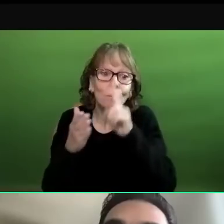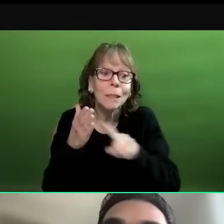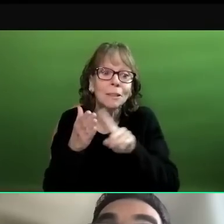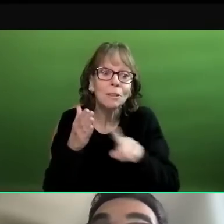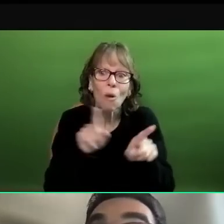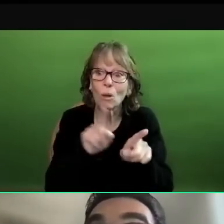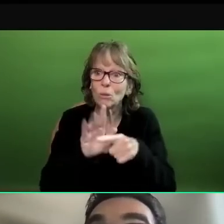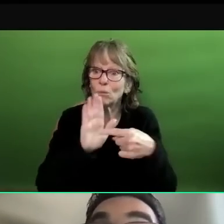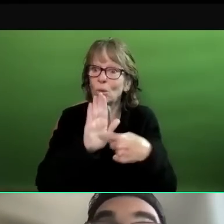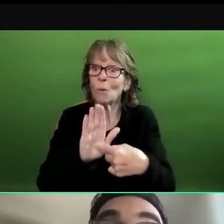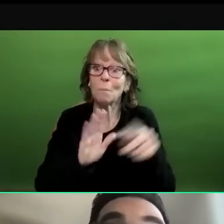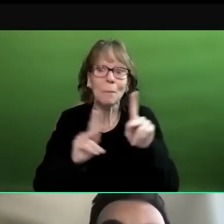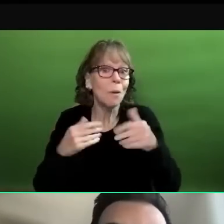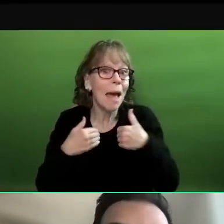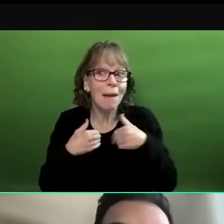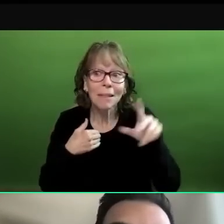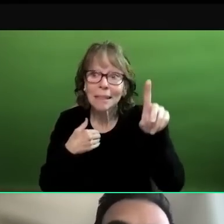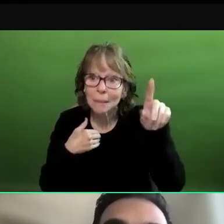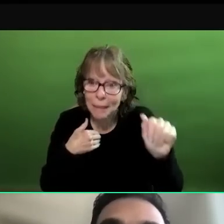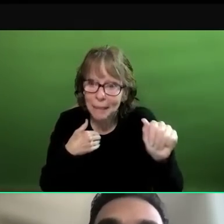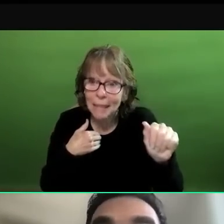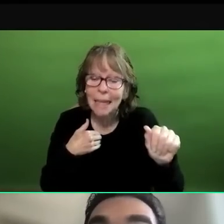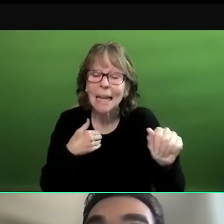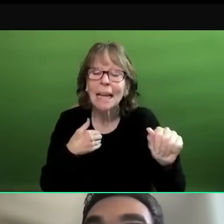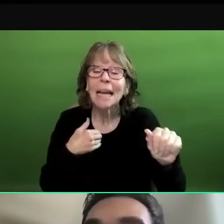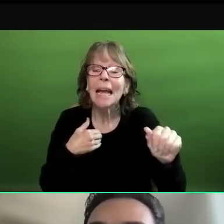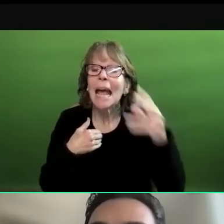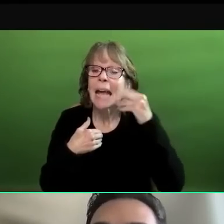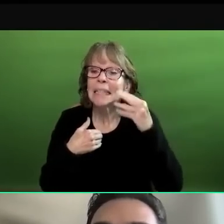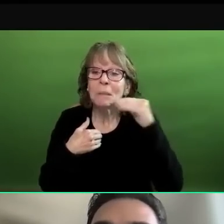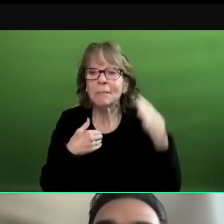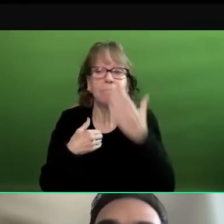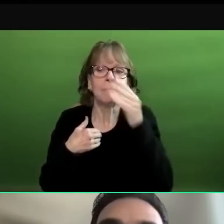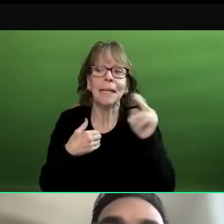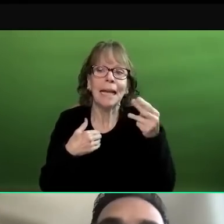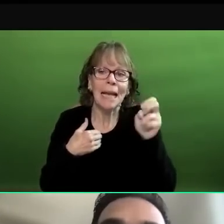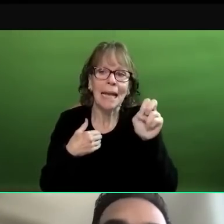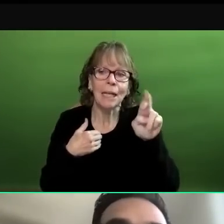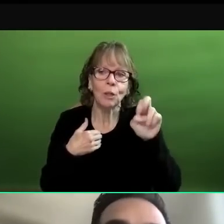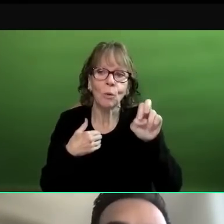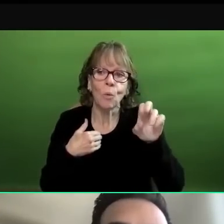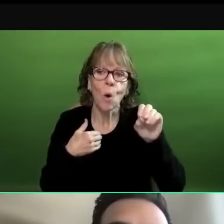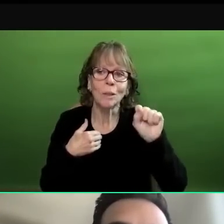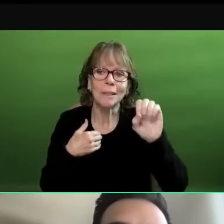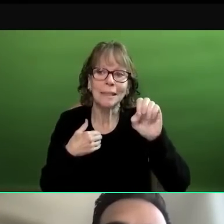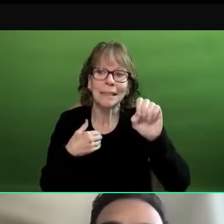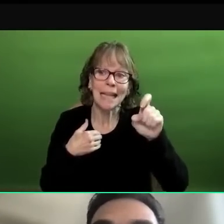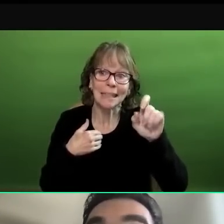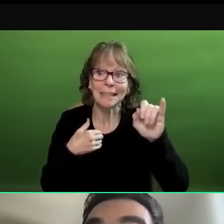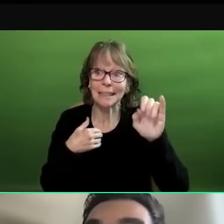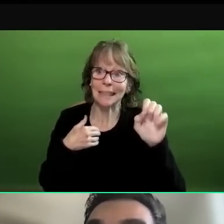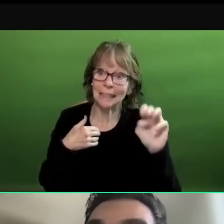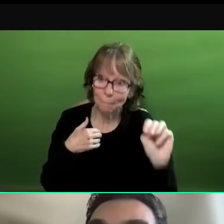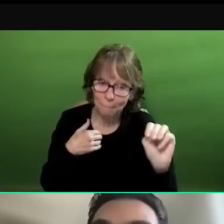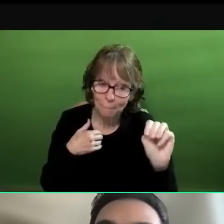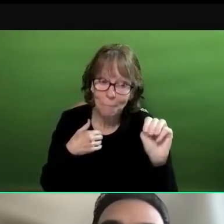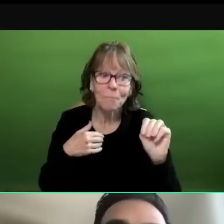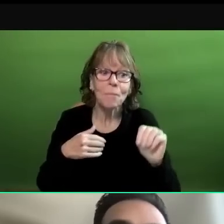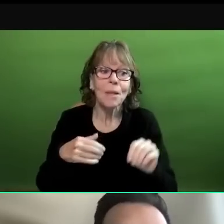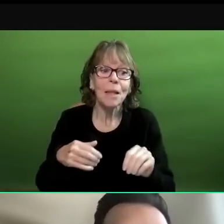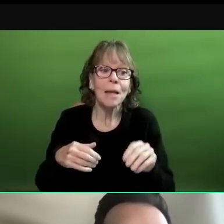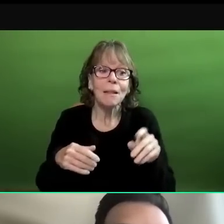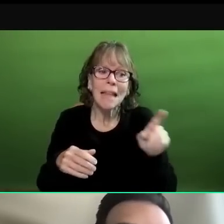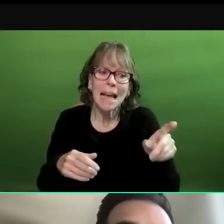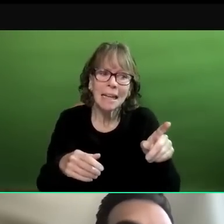disabilities often experience heterosexism as well as ableist microaggressions that have a profound impact on mental health conditions such